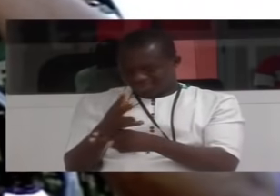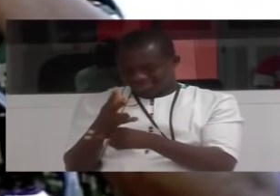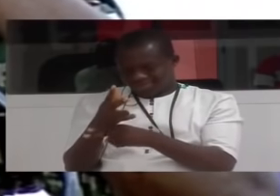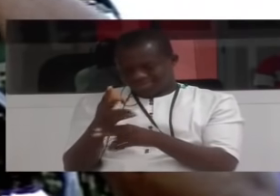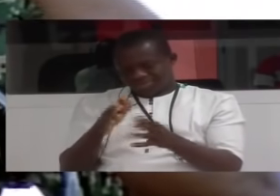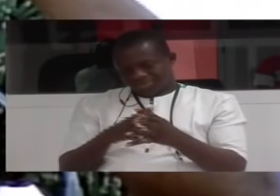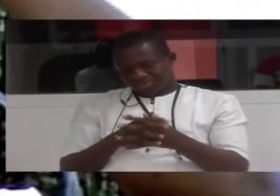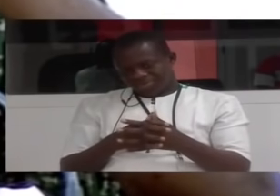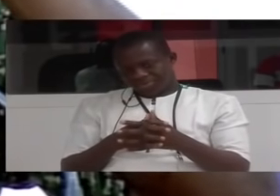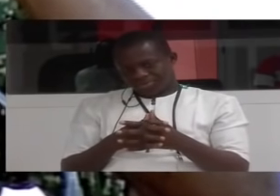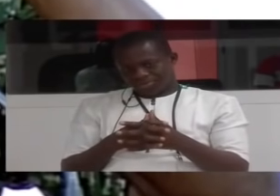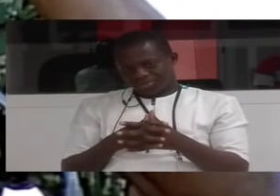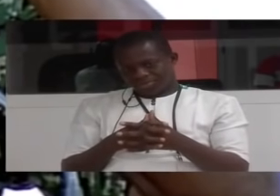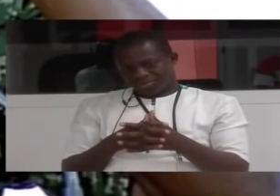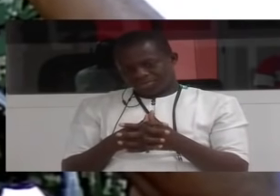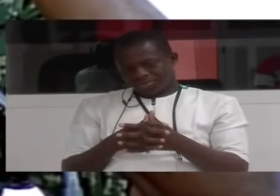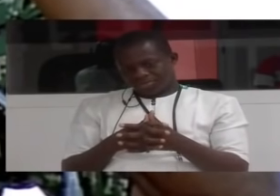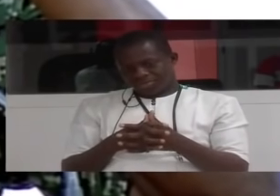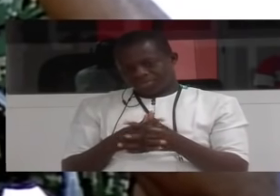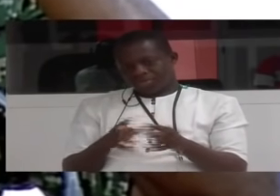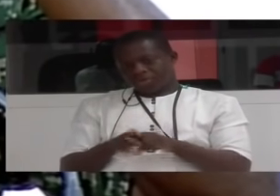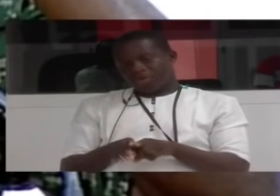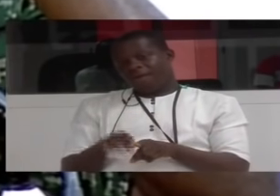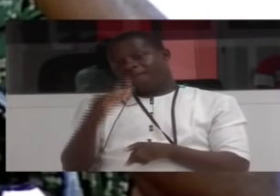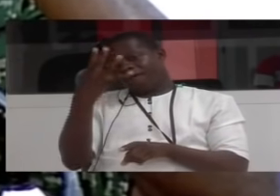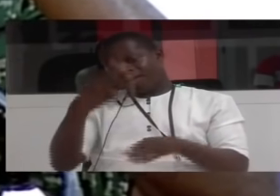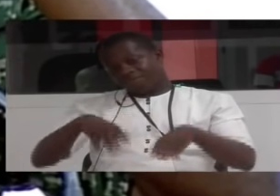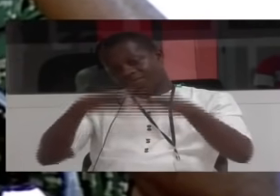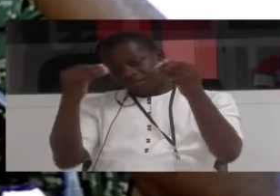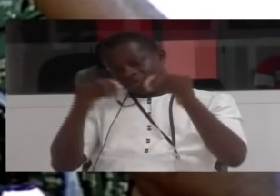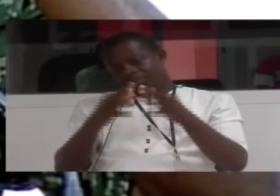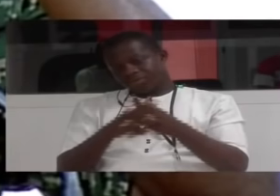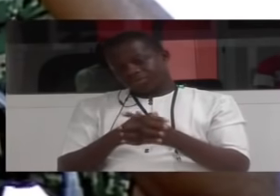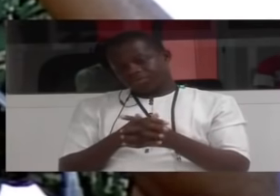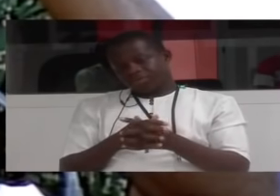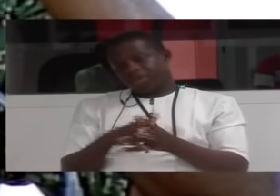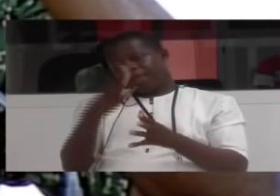at the time that I came into the patrol team, moy juromi junné. That was